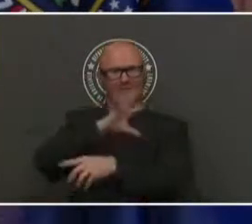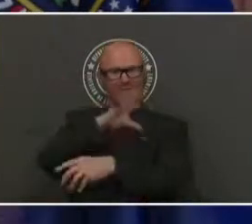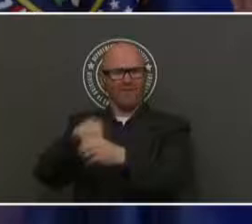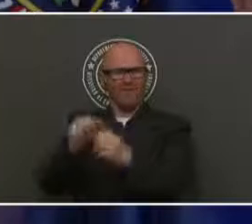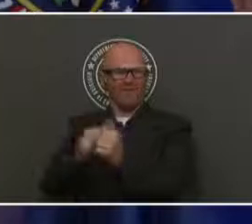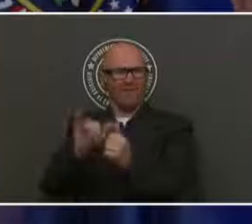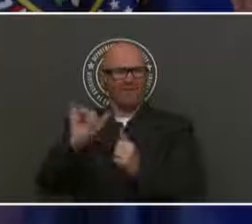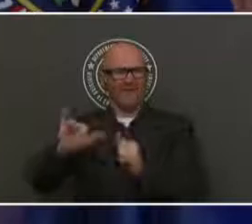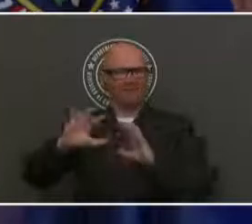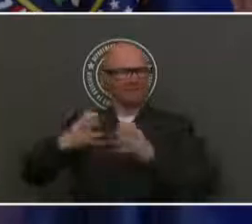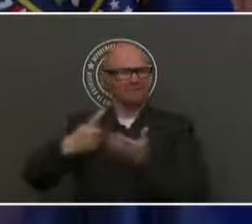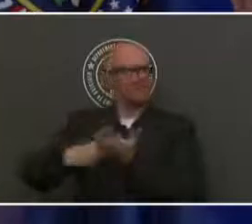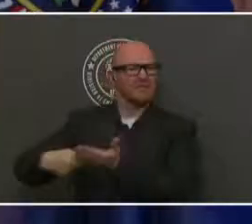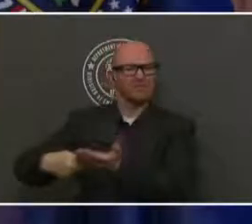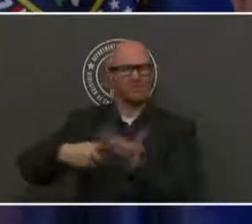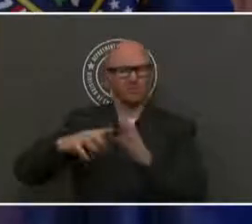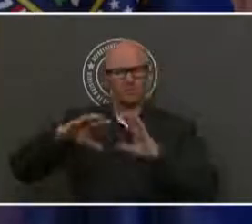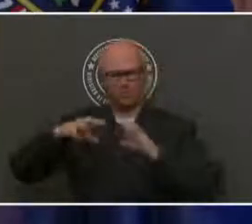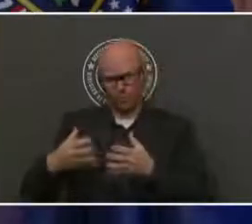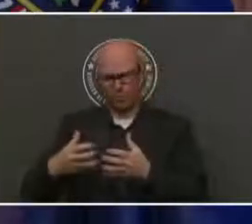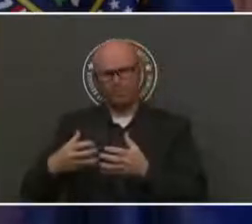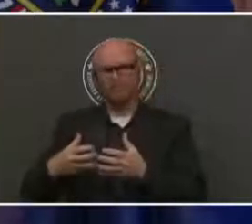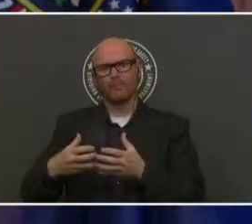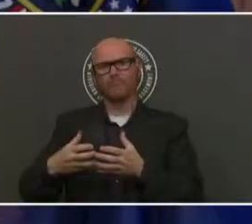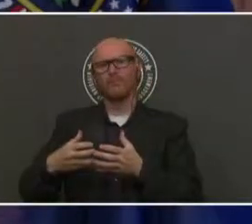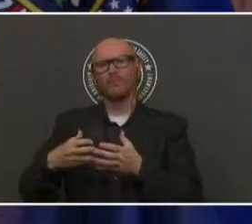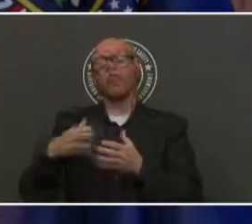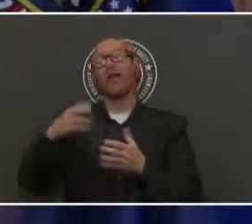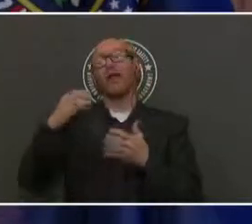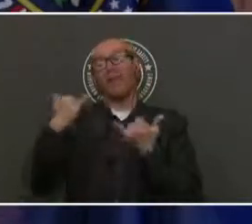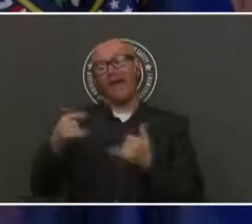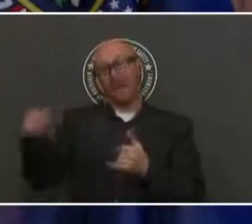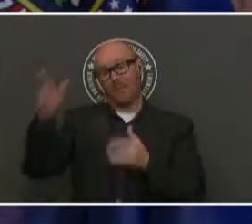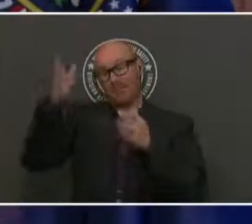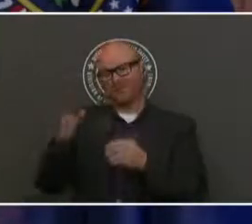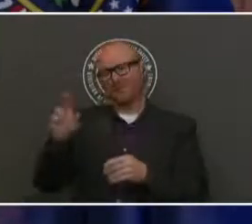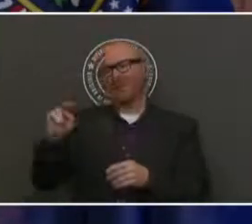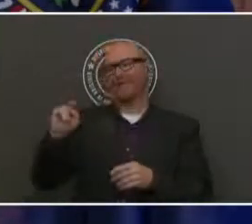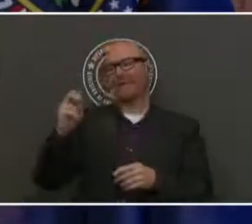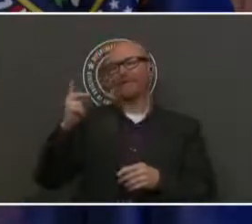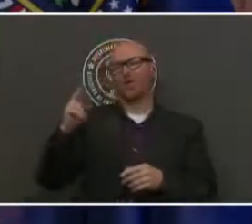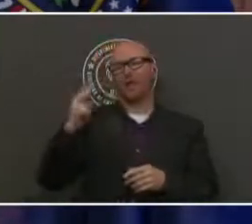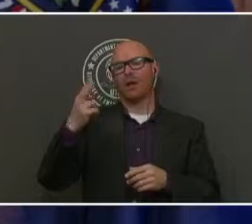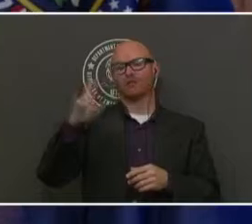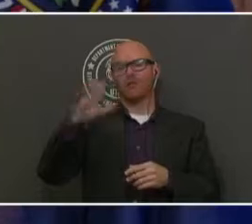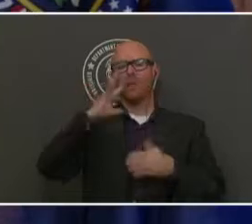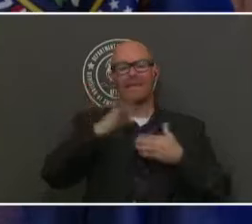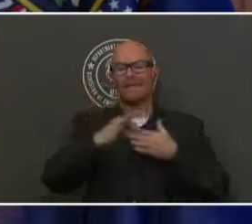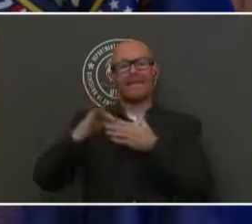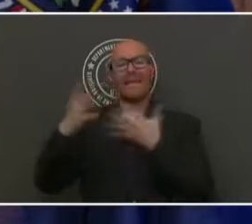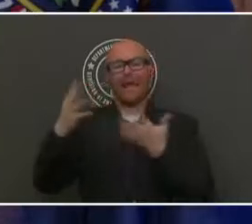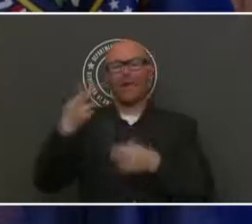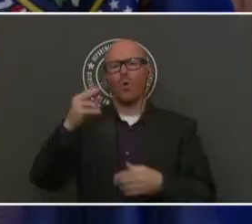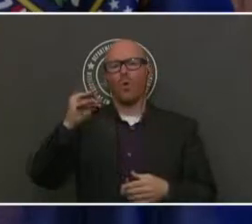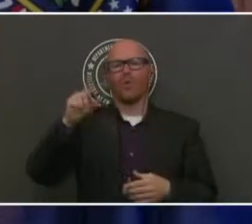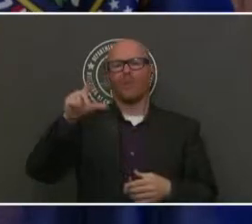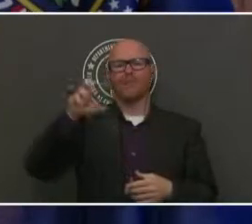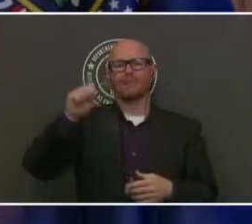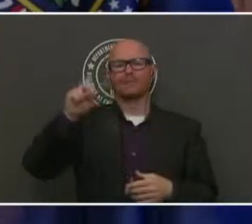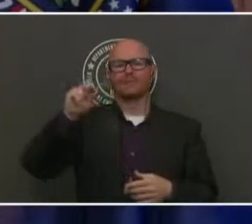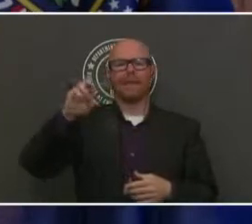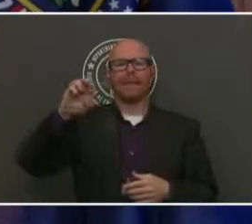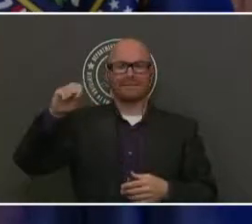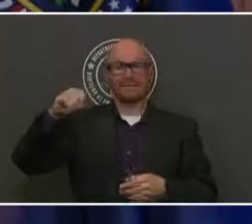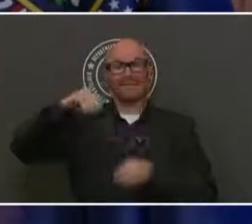navigate, the most important of which are those that are experiencing homelessness. And so the good news is that